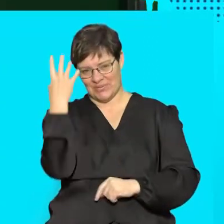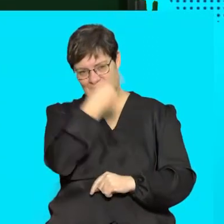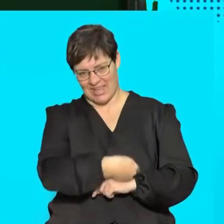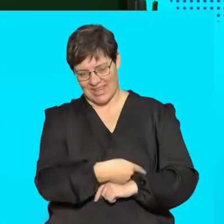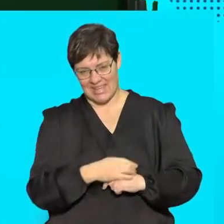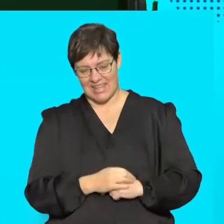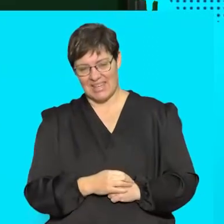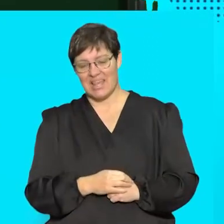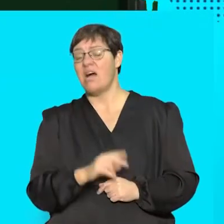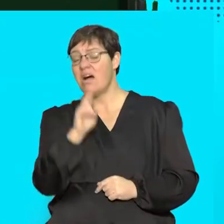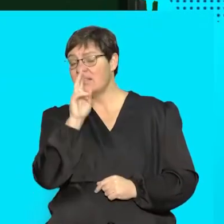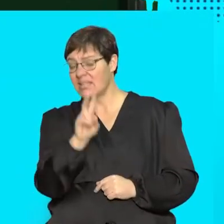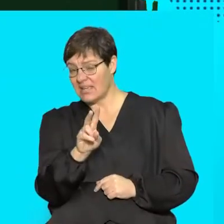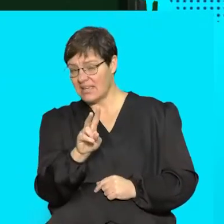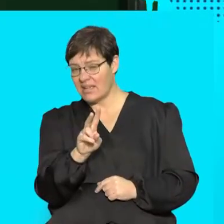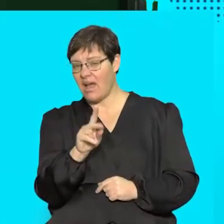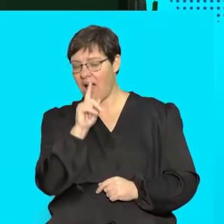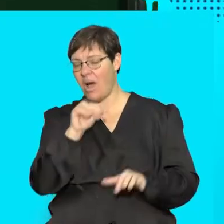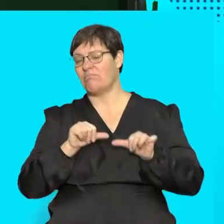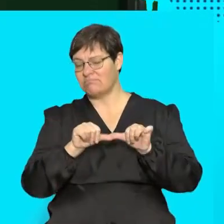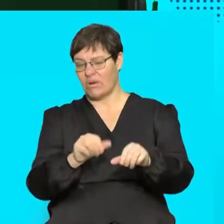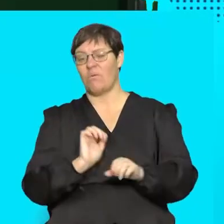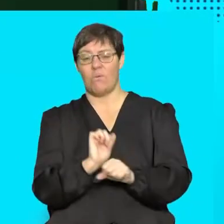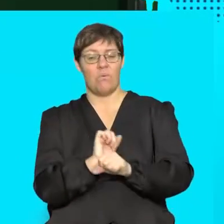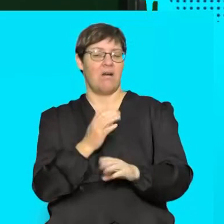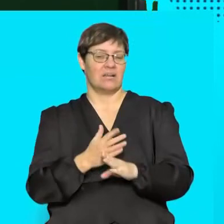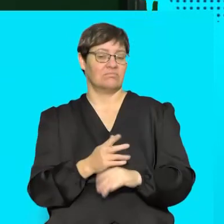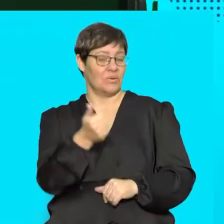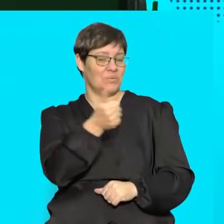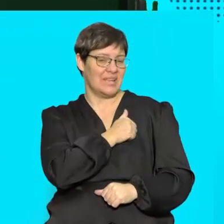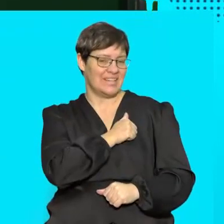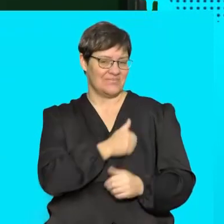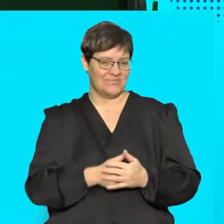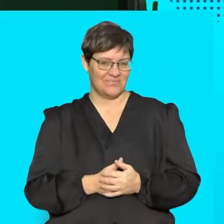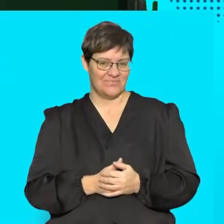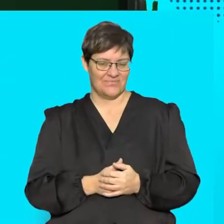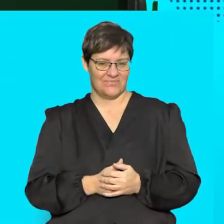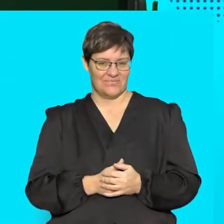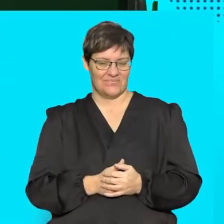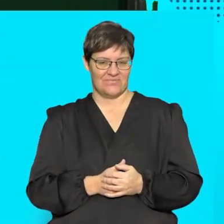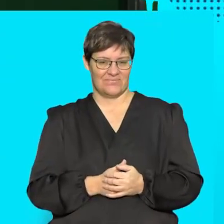And we hope to see you soon. And I will encourage you to keep working hard. And good luck.